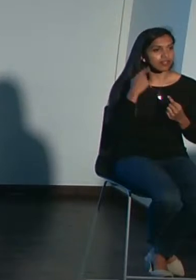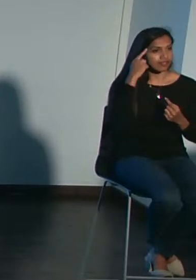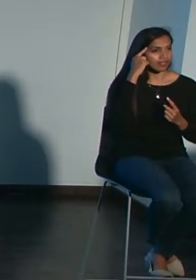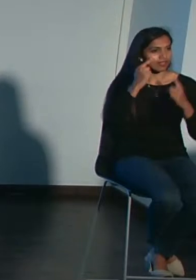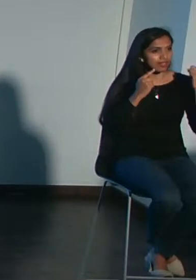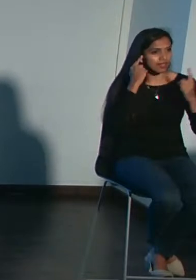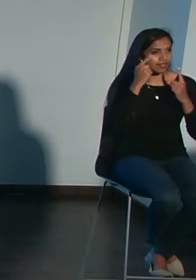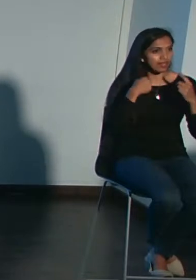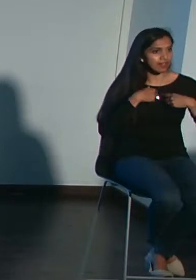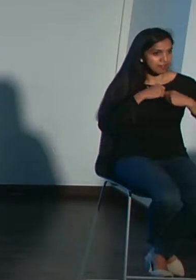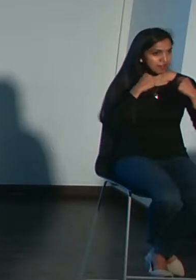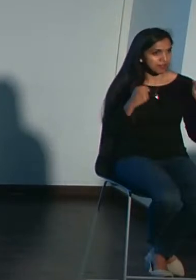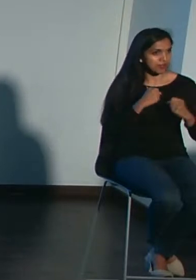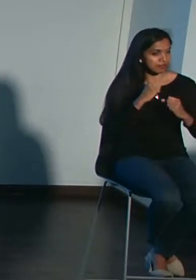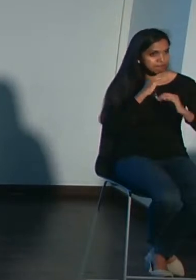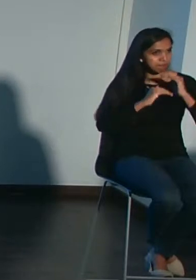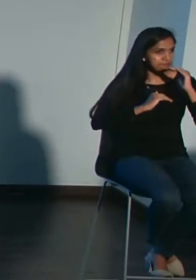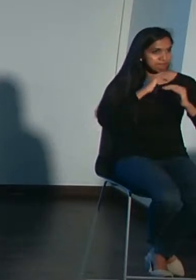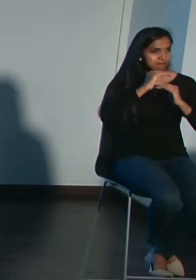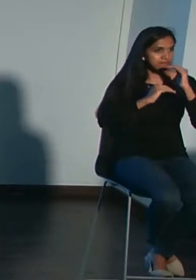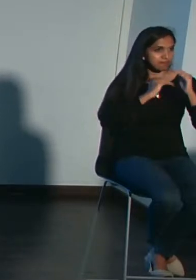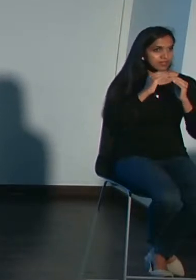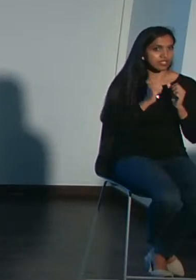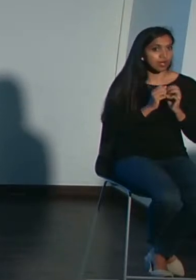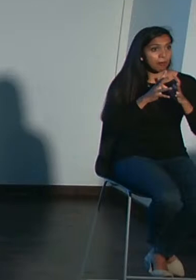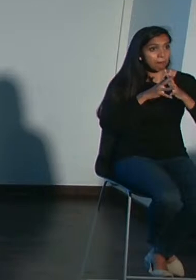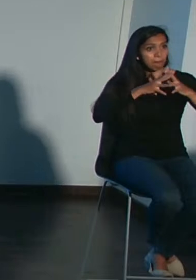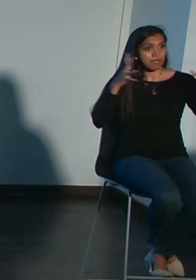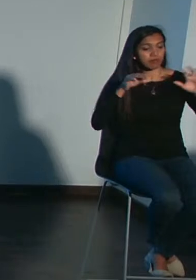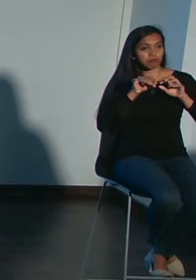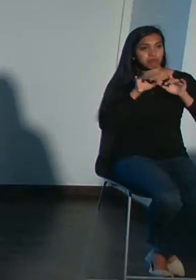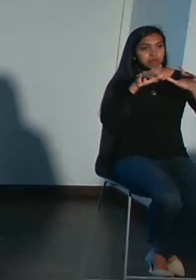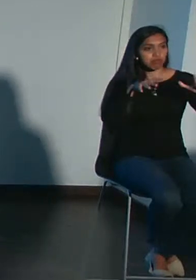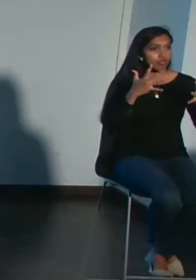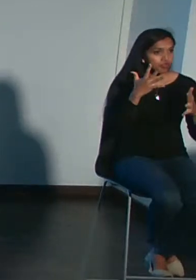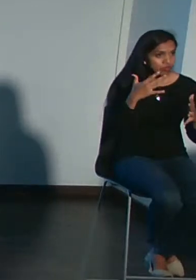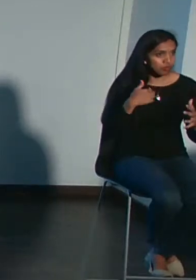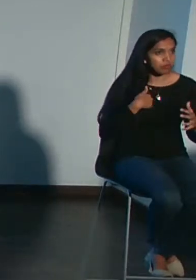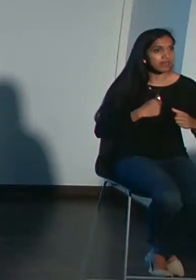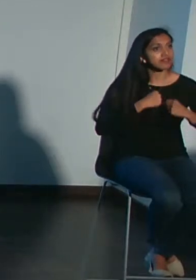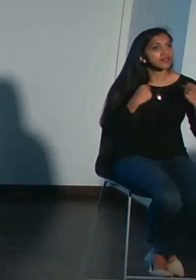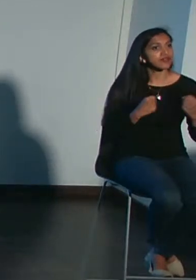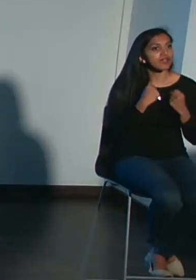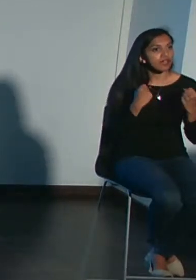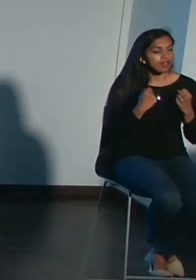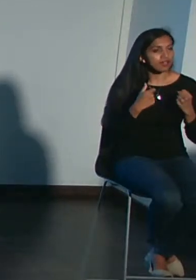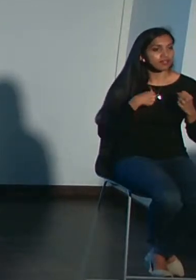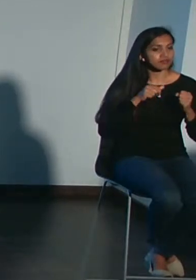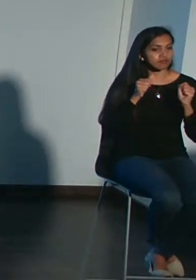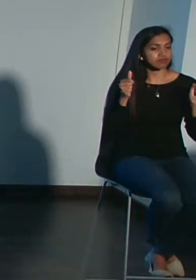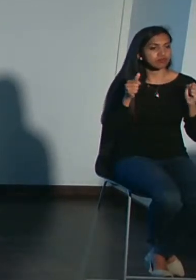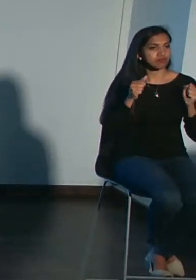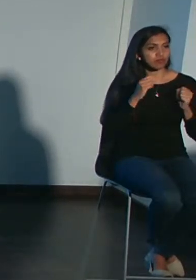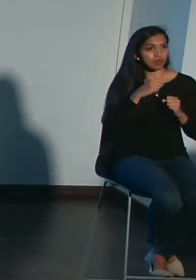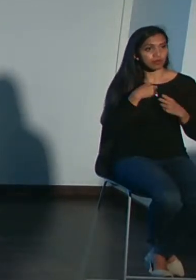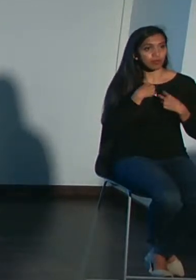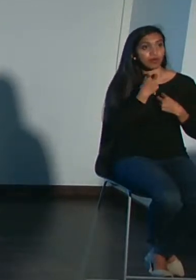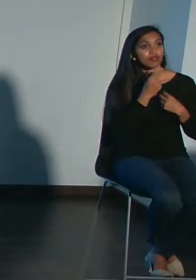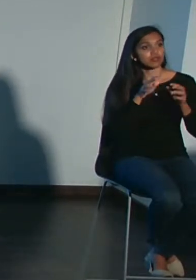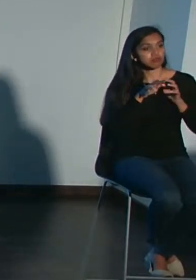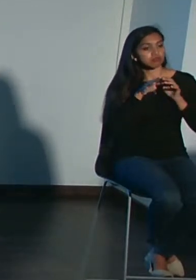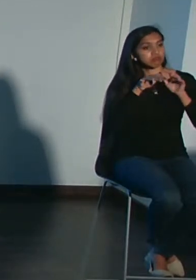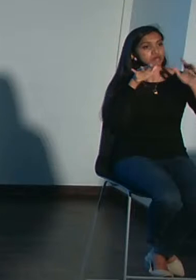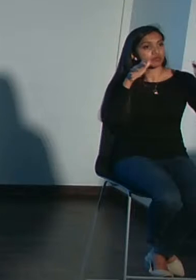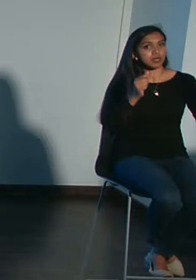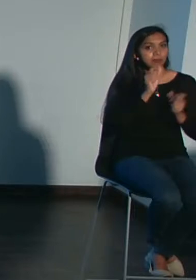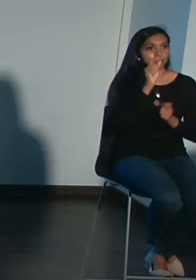in the making and that have not been shared um, with the confidence that is so often expected